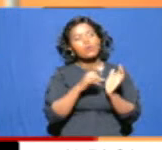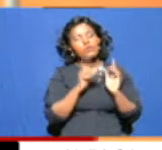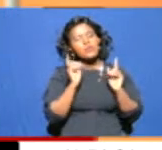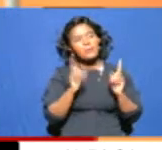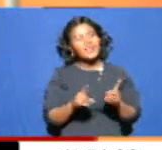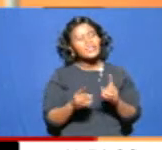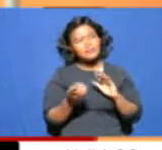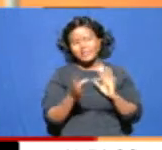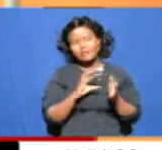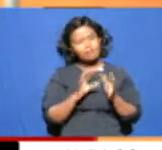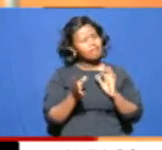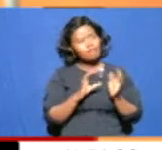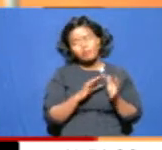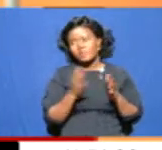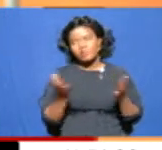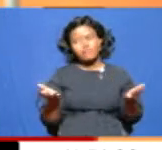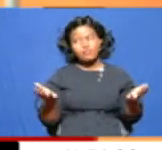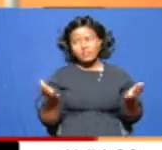you know,